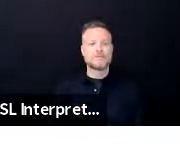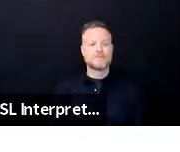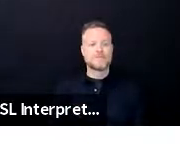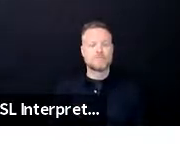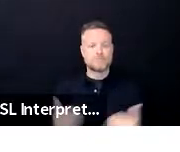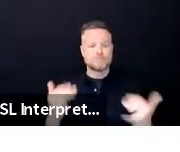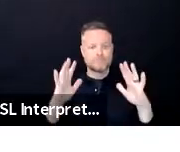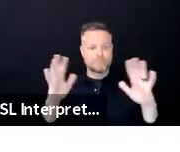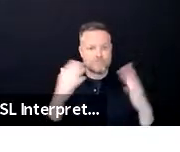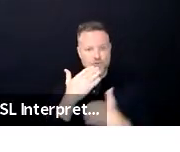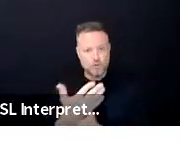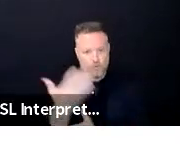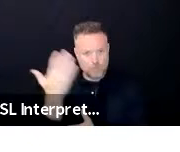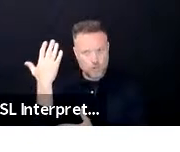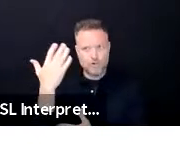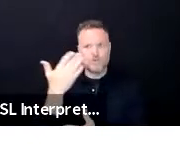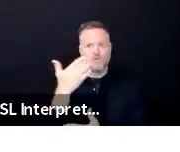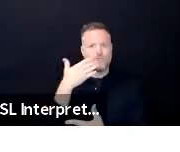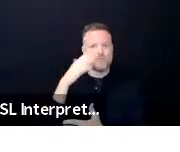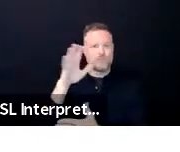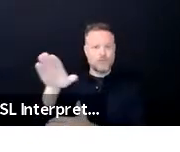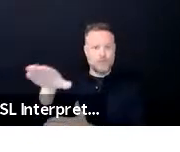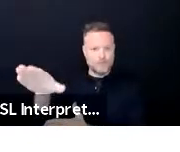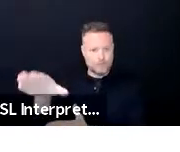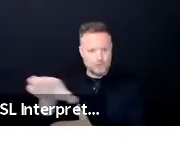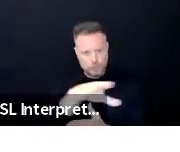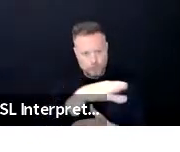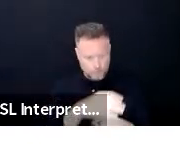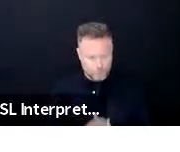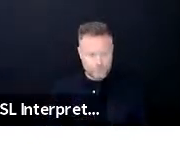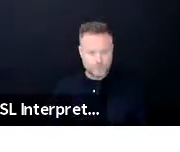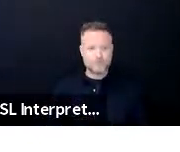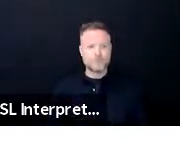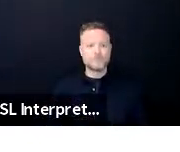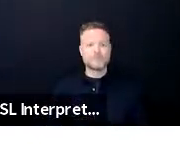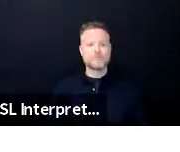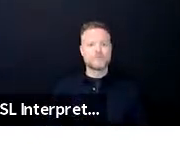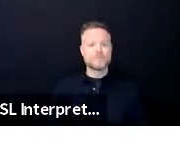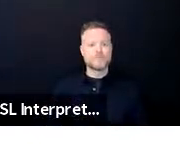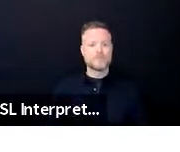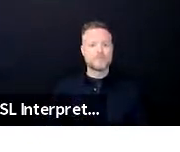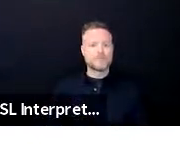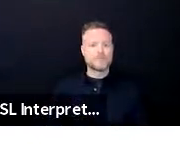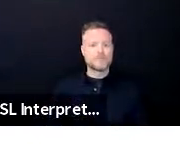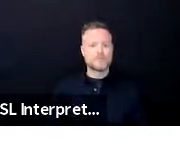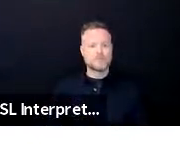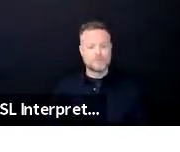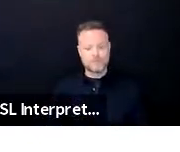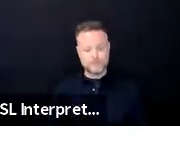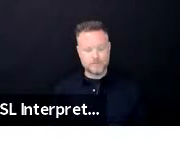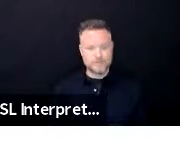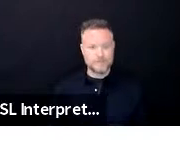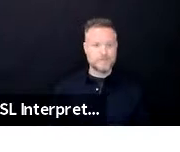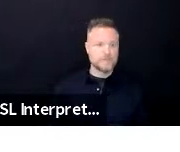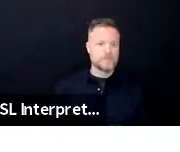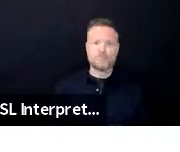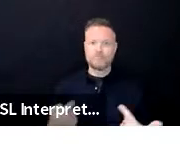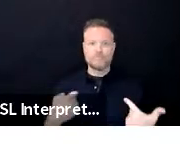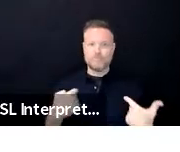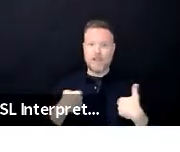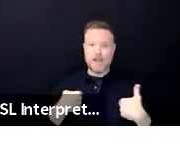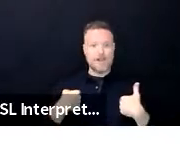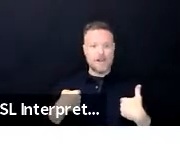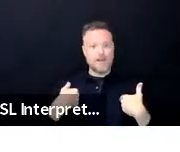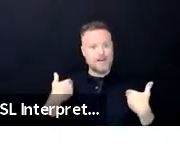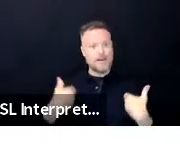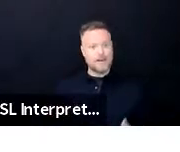Good morning or good afternoon to everyone. Vicki just posed a question. I'm good rolling, and I am.